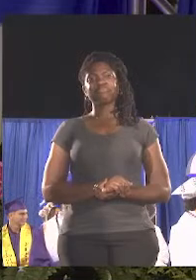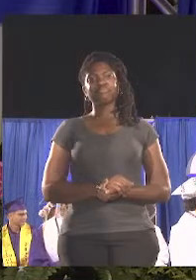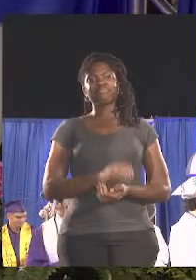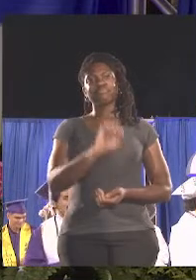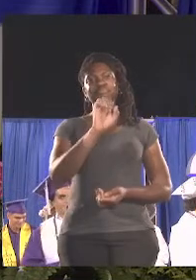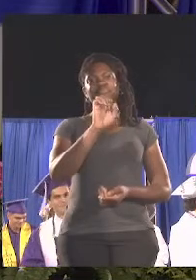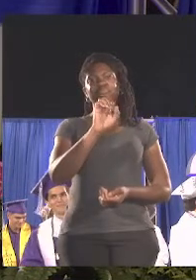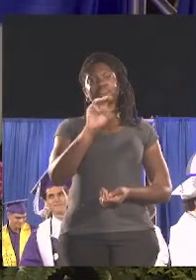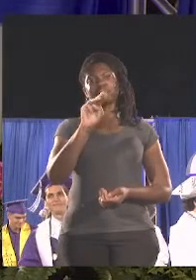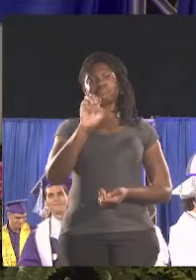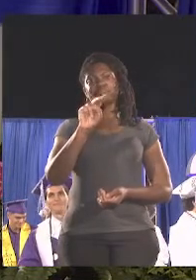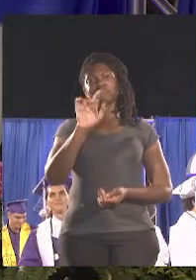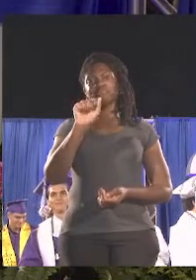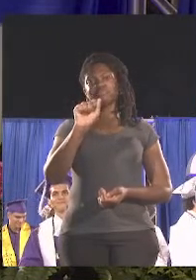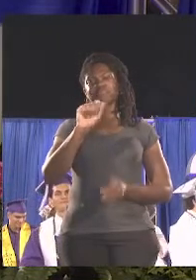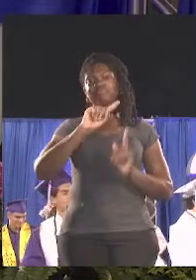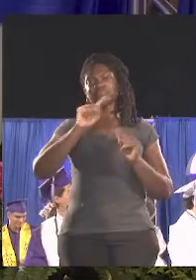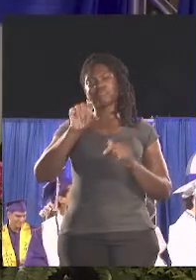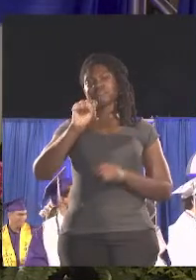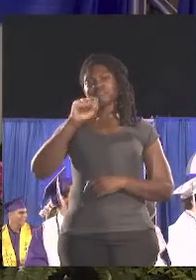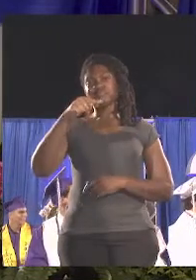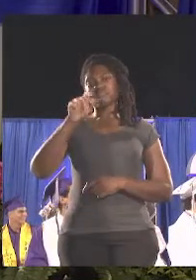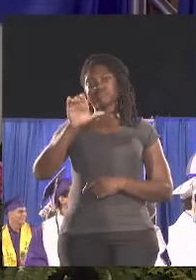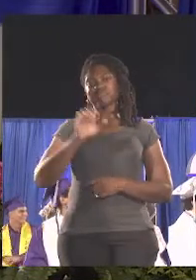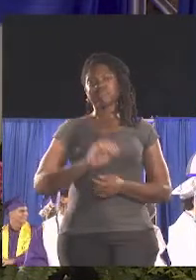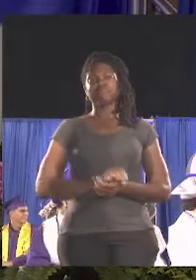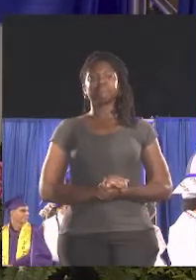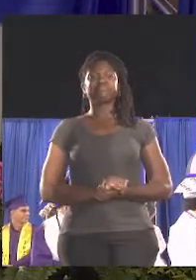Emmanuel Mena, St. Philip's College.